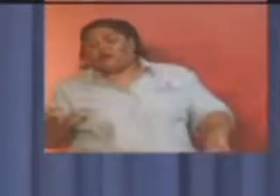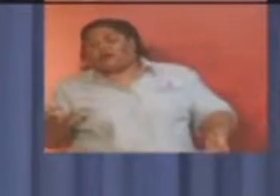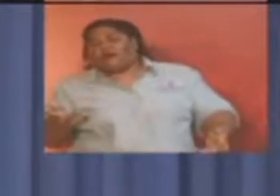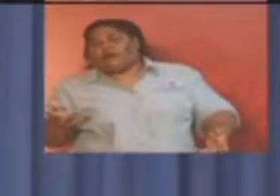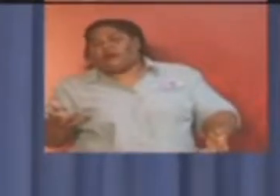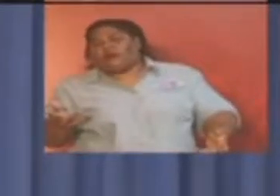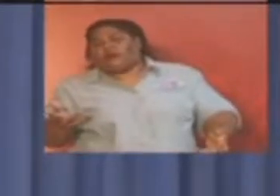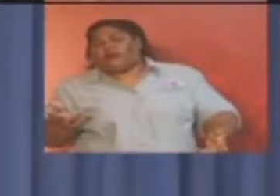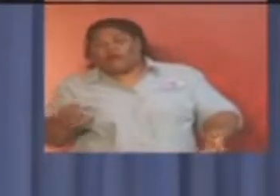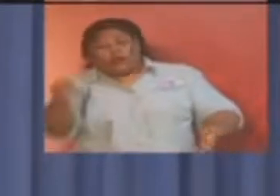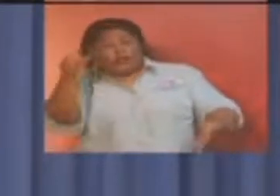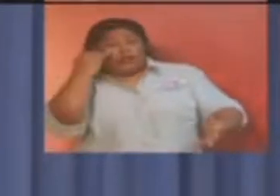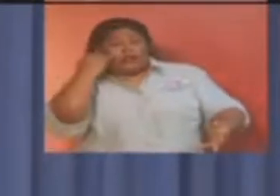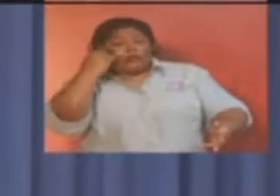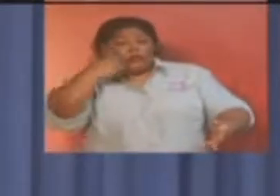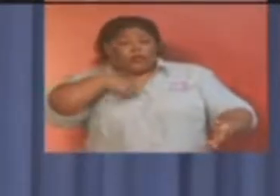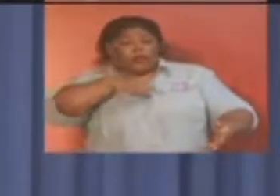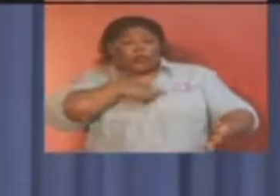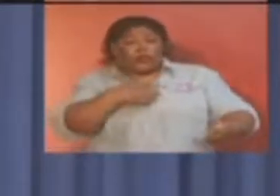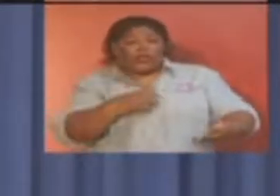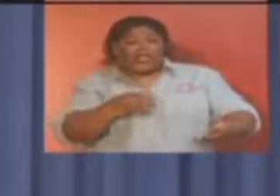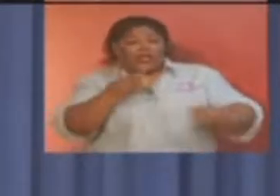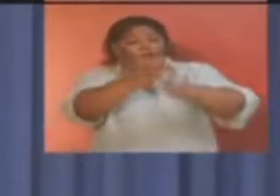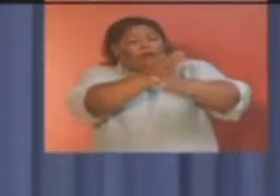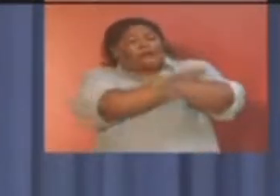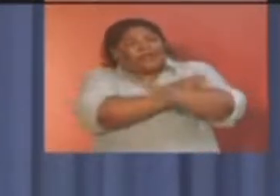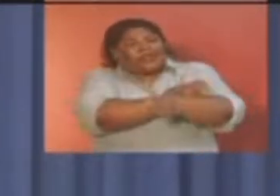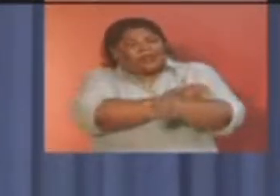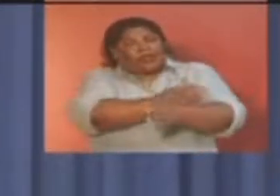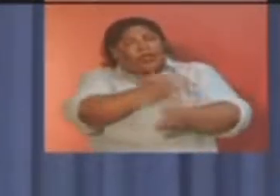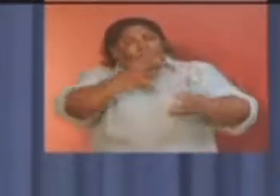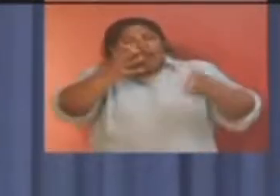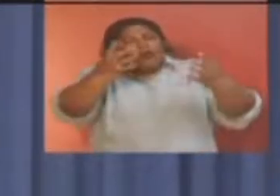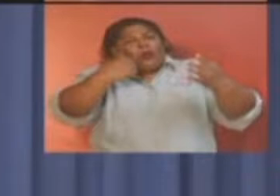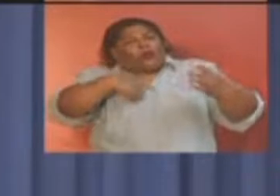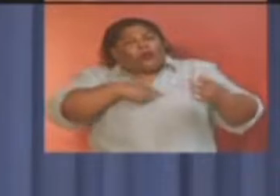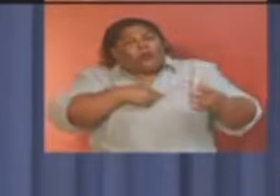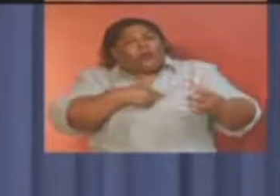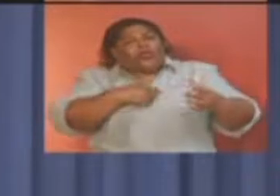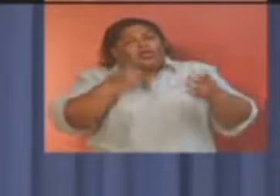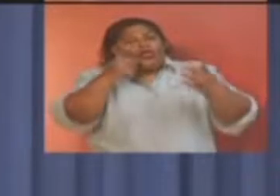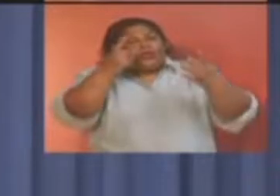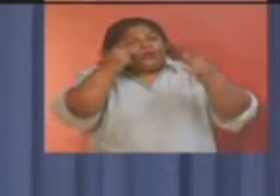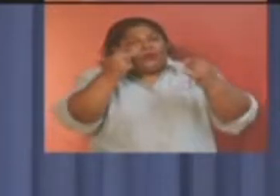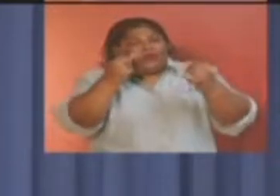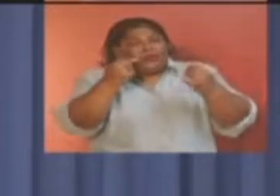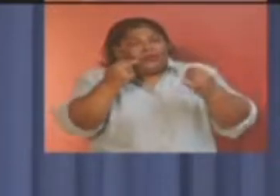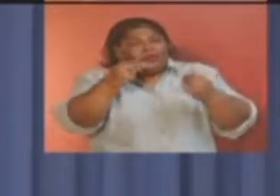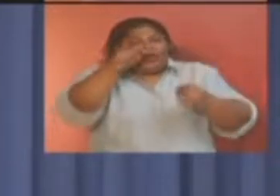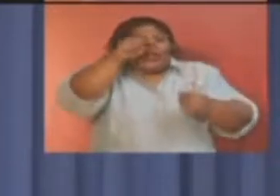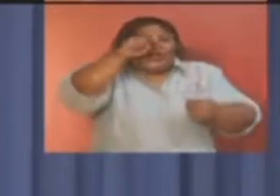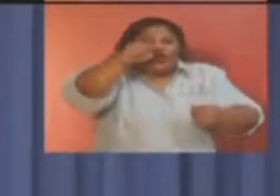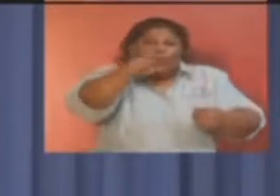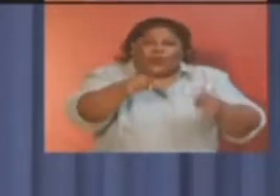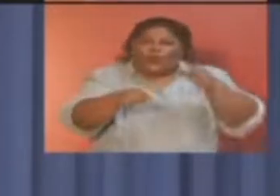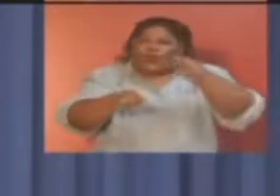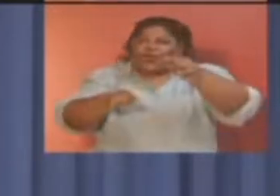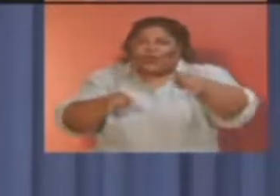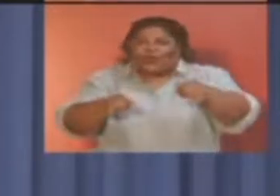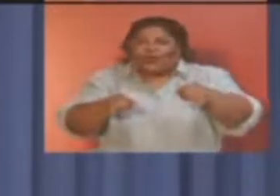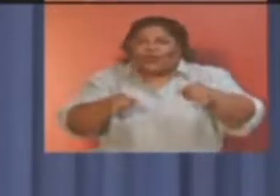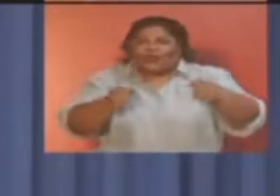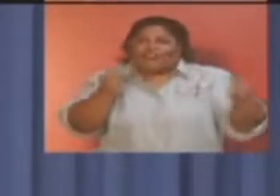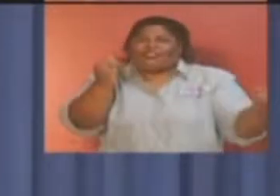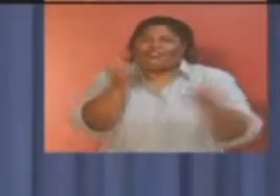escape is that we want a certain high level of cooperation, because this is a matter for the